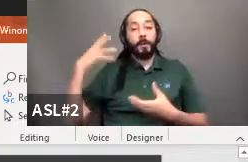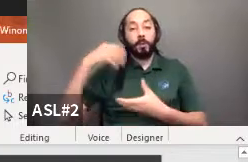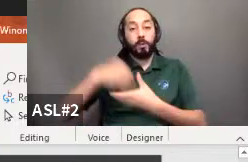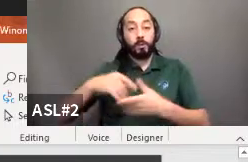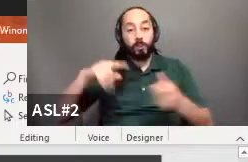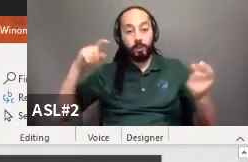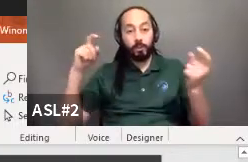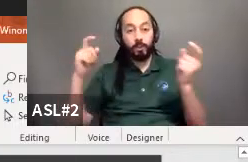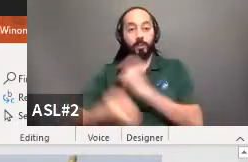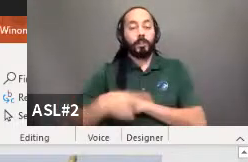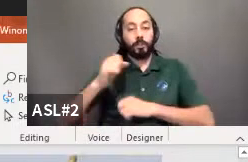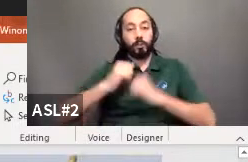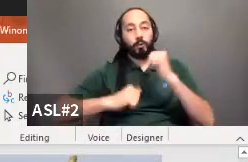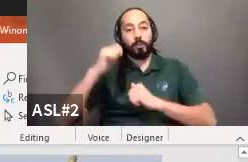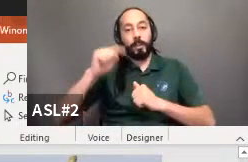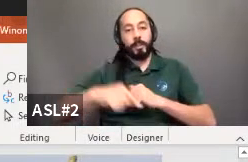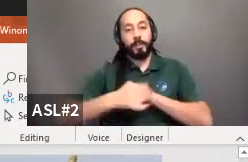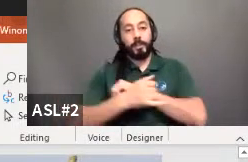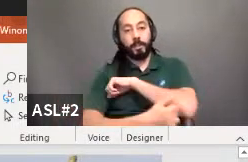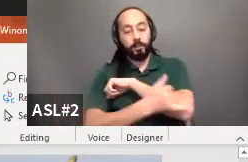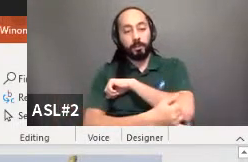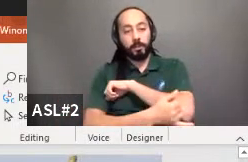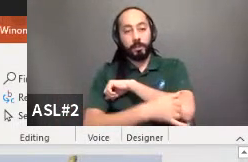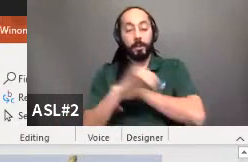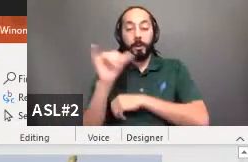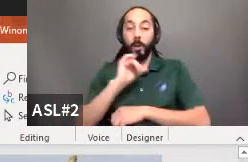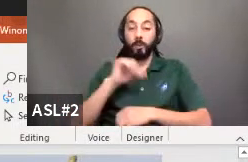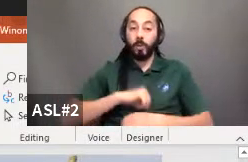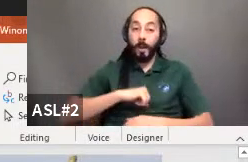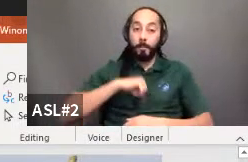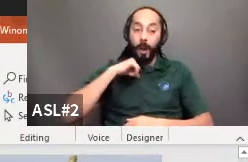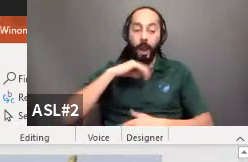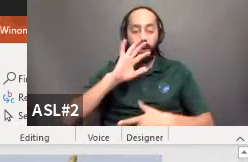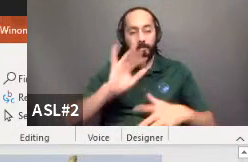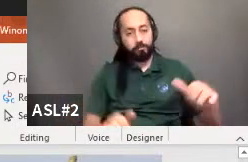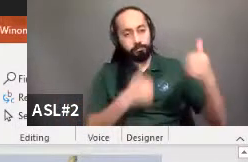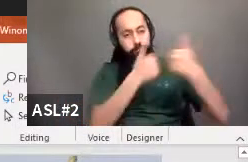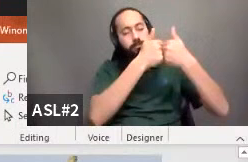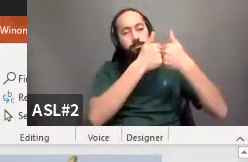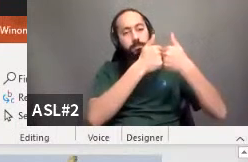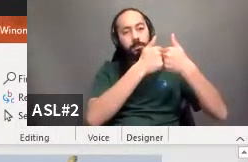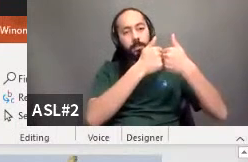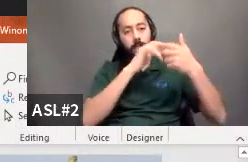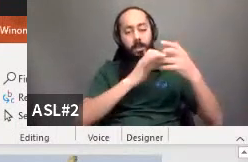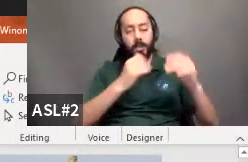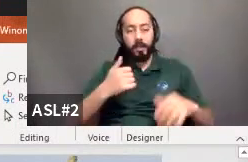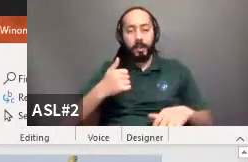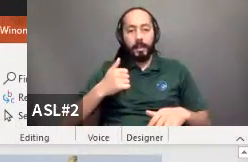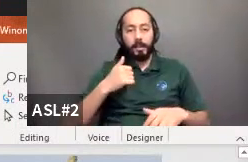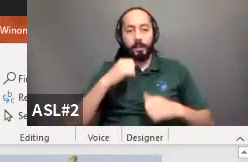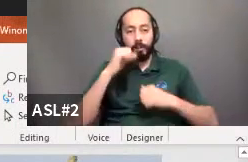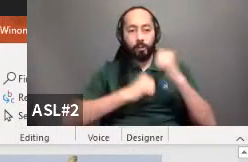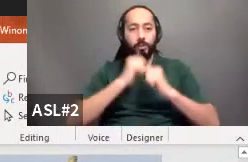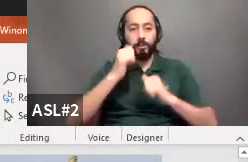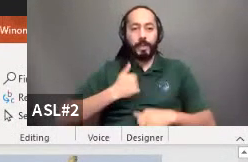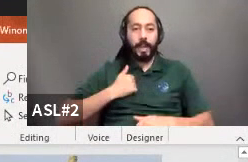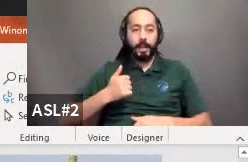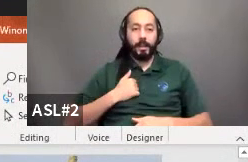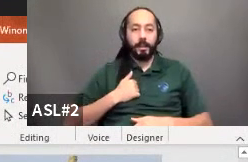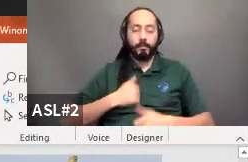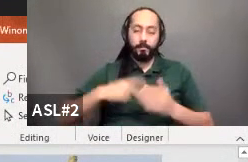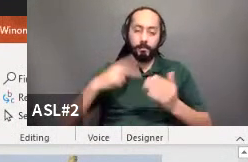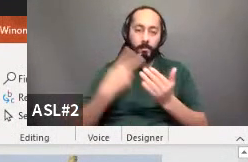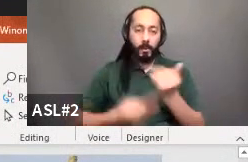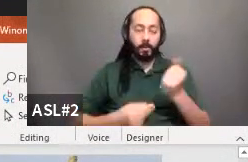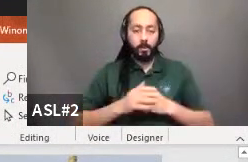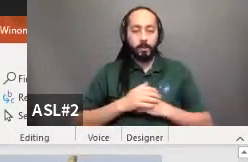of this country. And I'm also proud to be part of challenging the infrastructure of Canada. And, you know, in the process